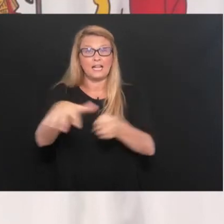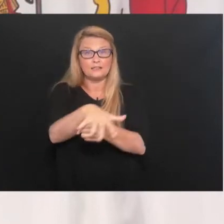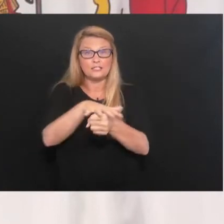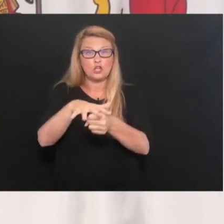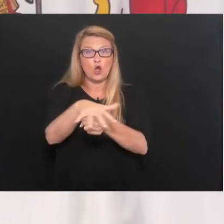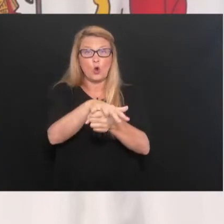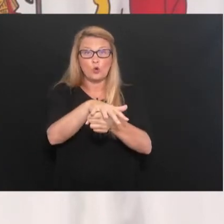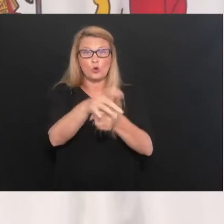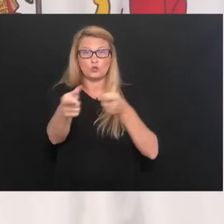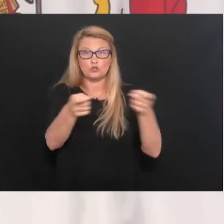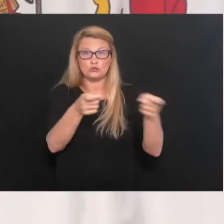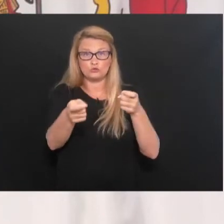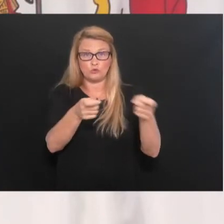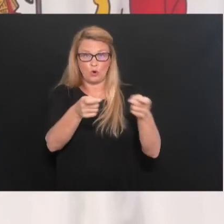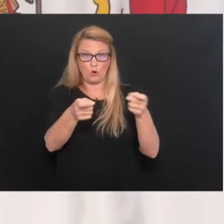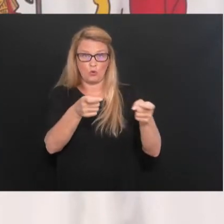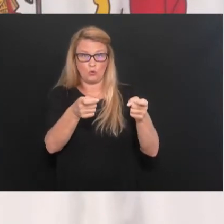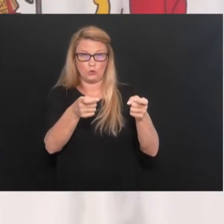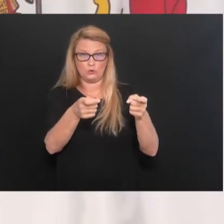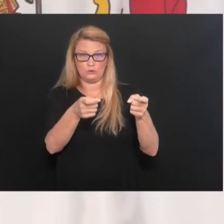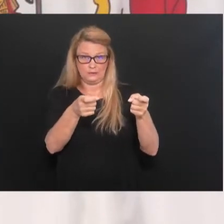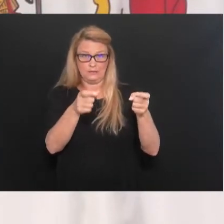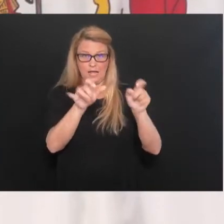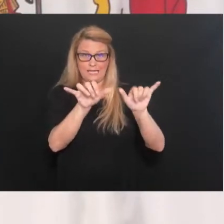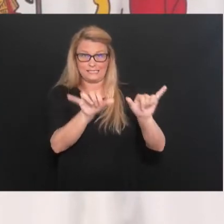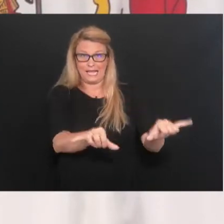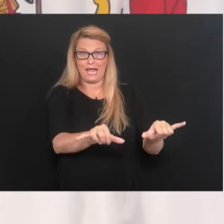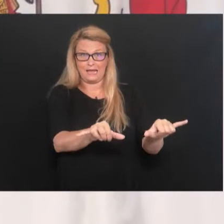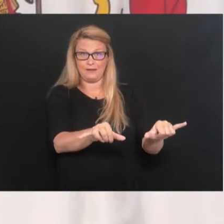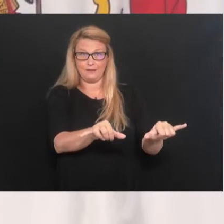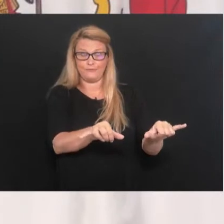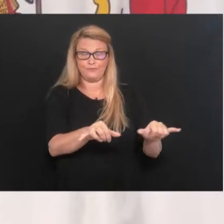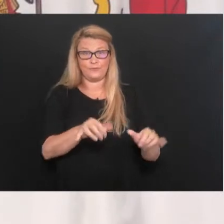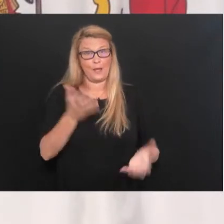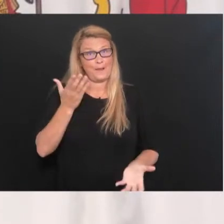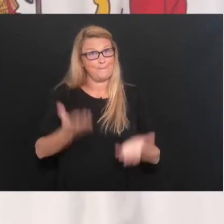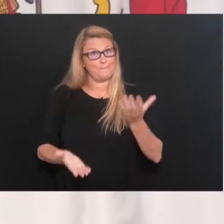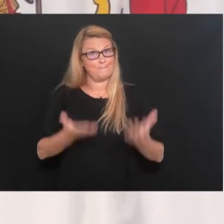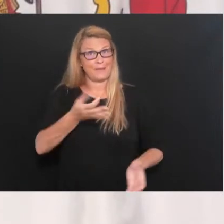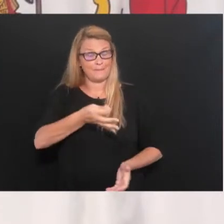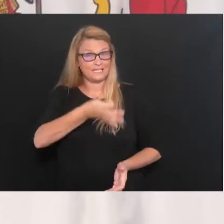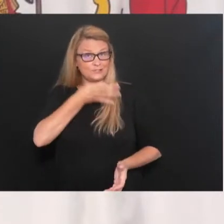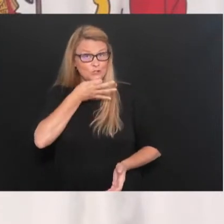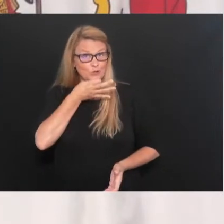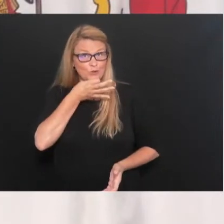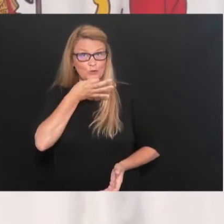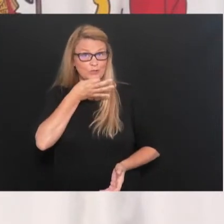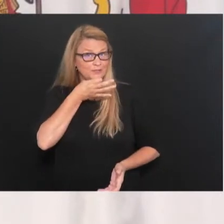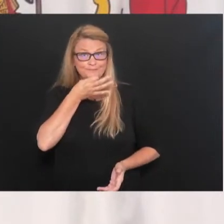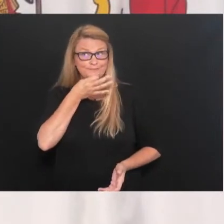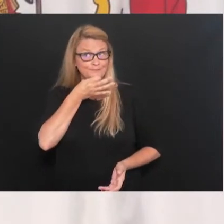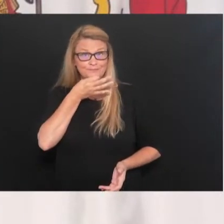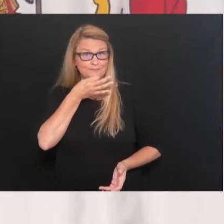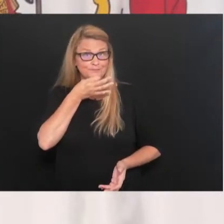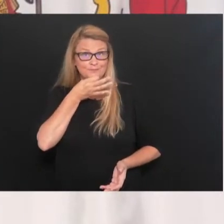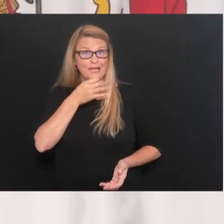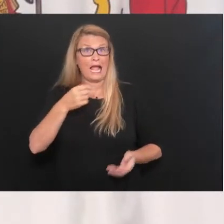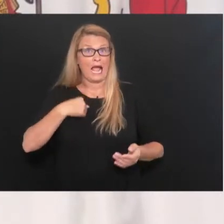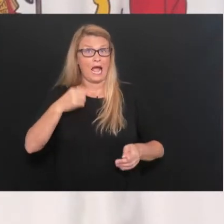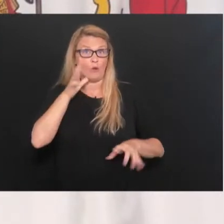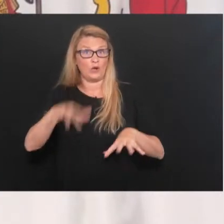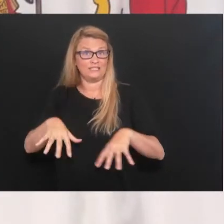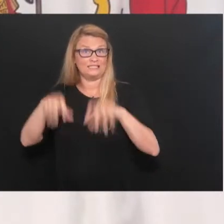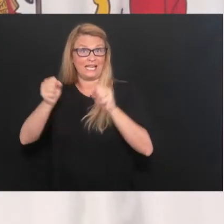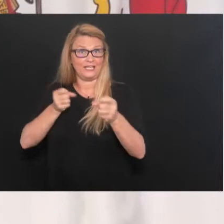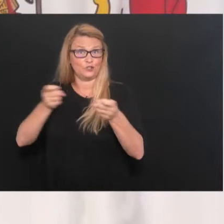rule stand. It may very well be soon that I'm not going to be able to do that. But right